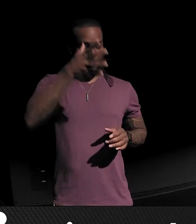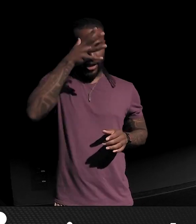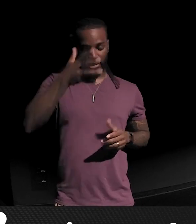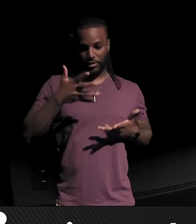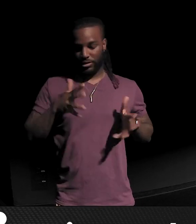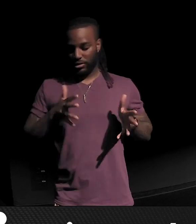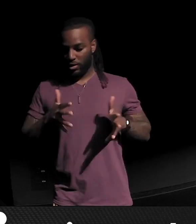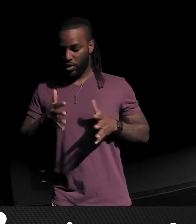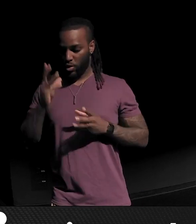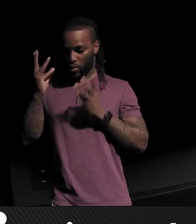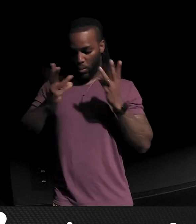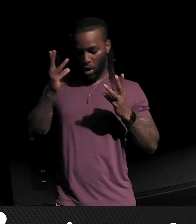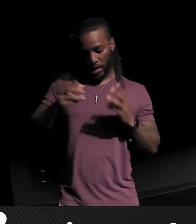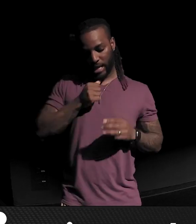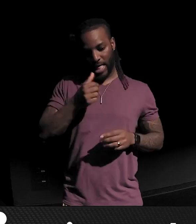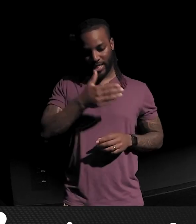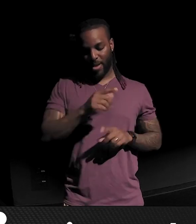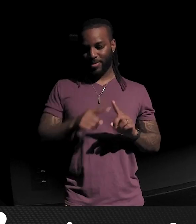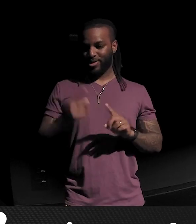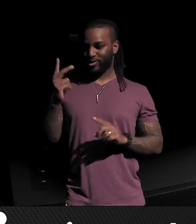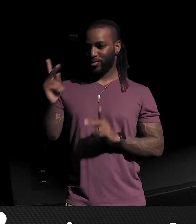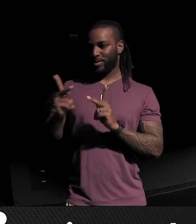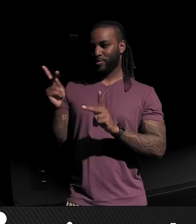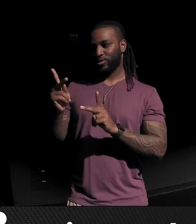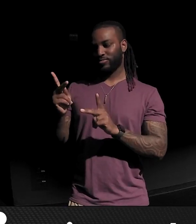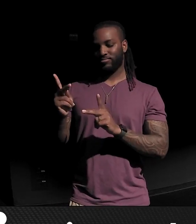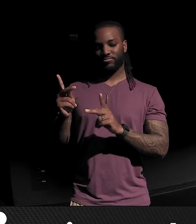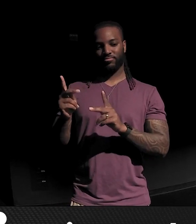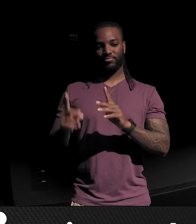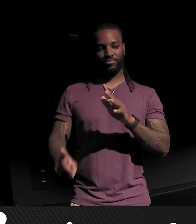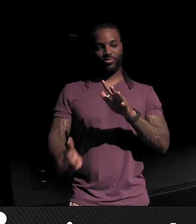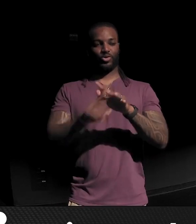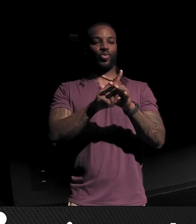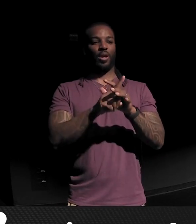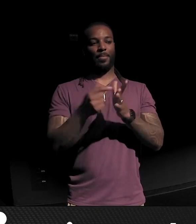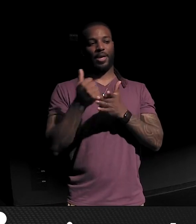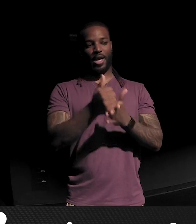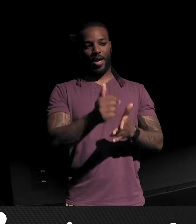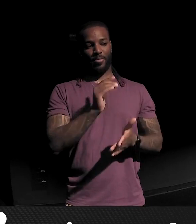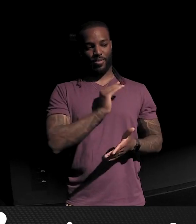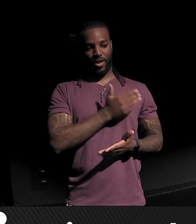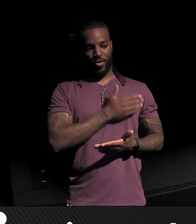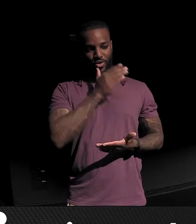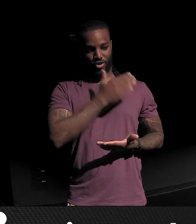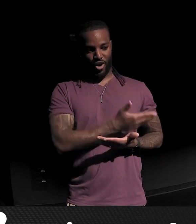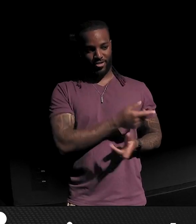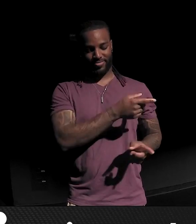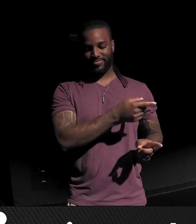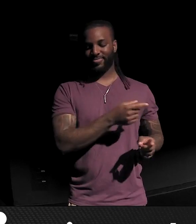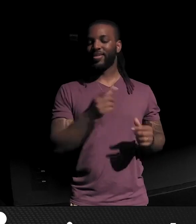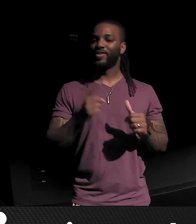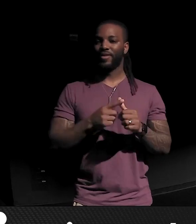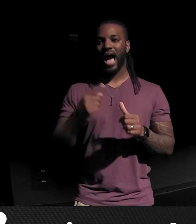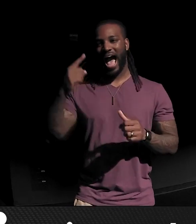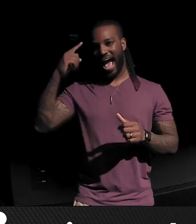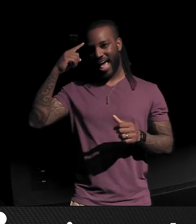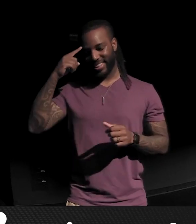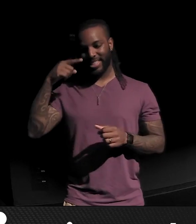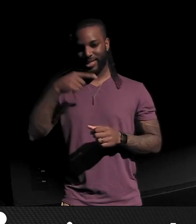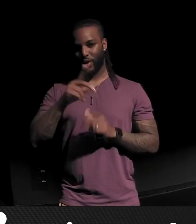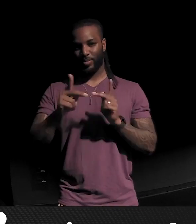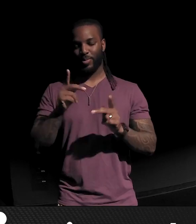there. Like, first of all, I think those people would fit in just fine in this